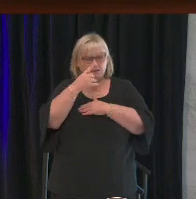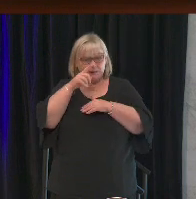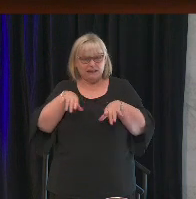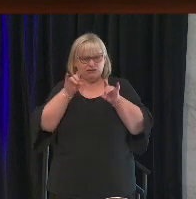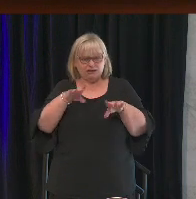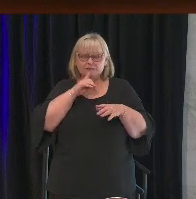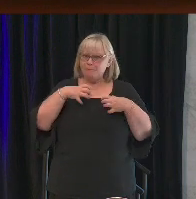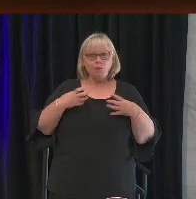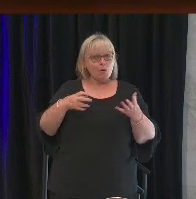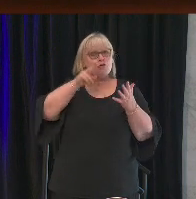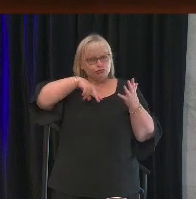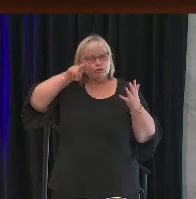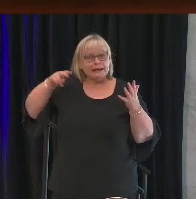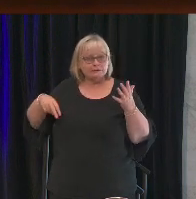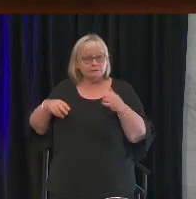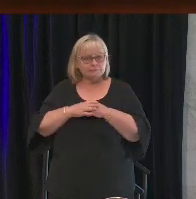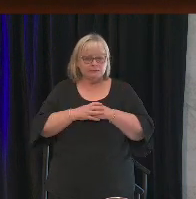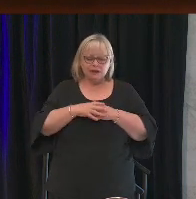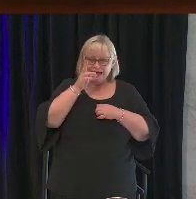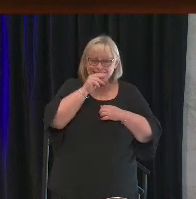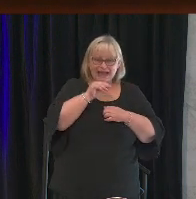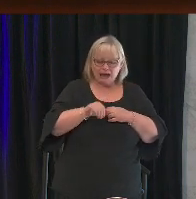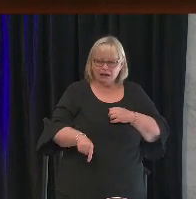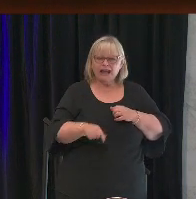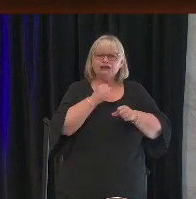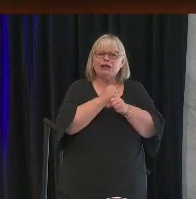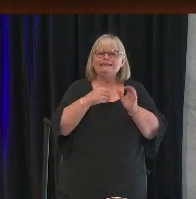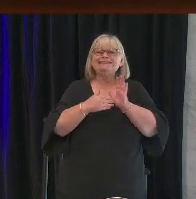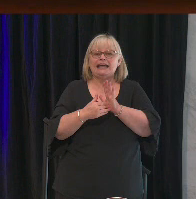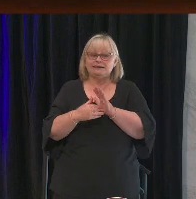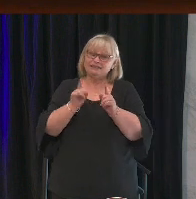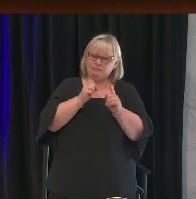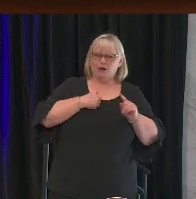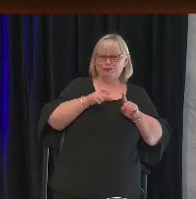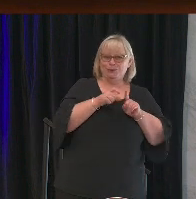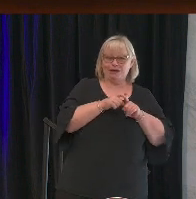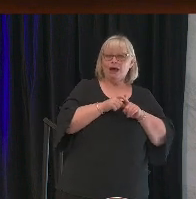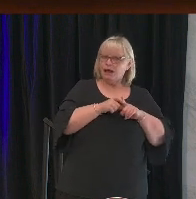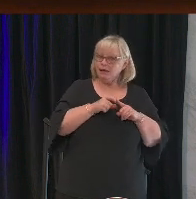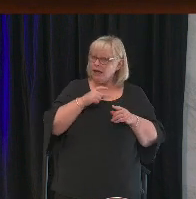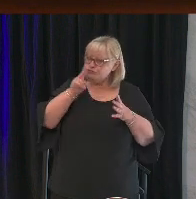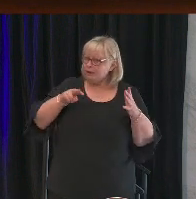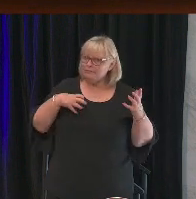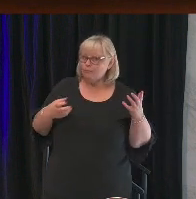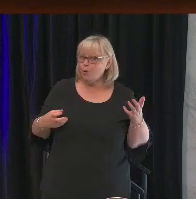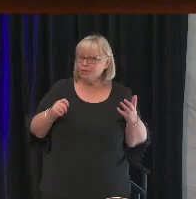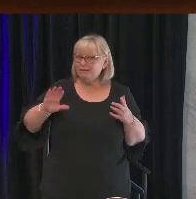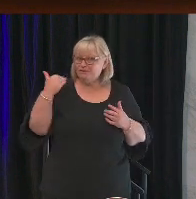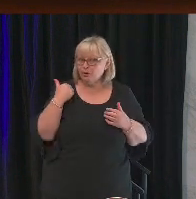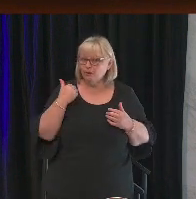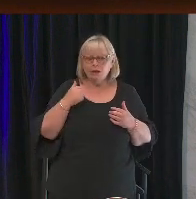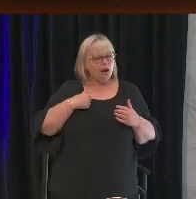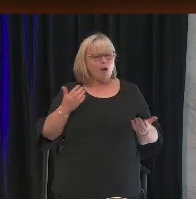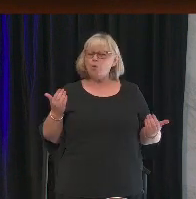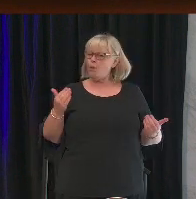And our younger Australians, our Gen Zers, like my daughters, are reading more than they have also. And I welcome that,